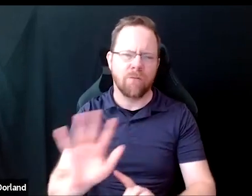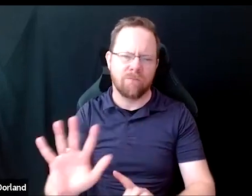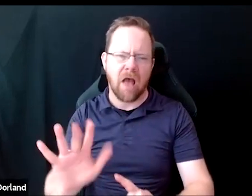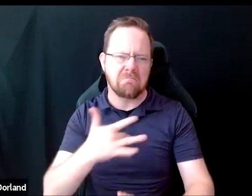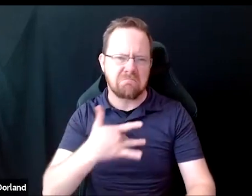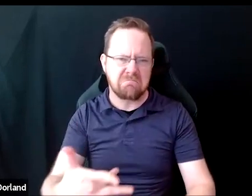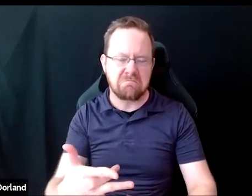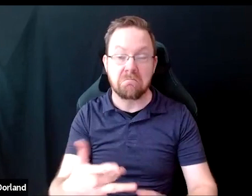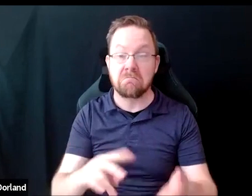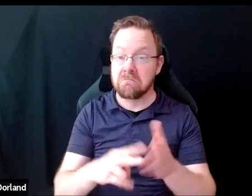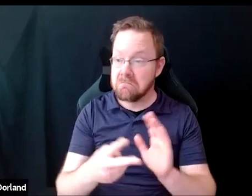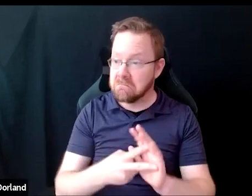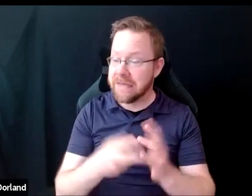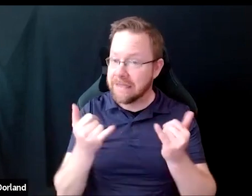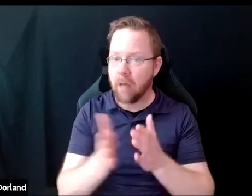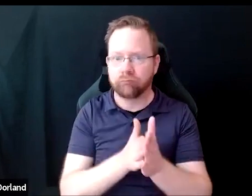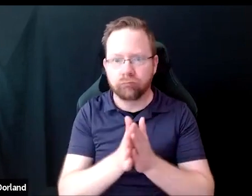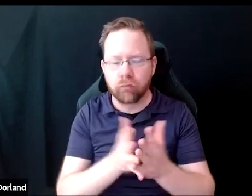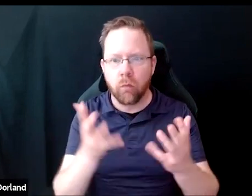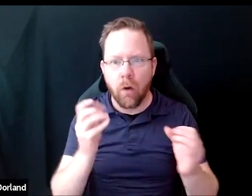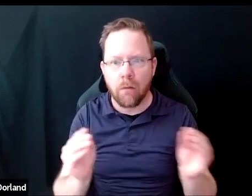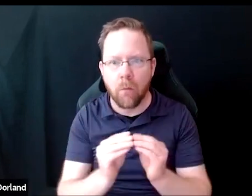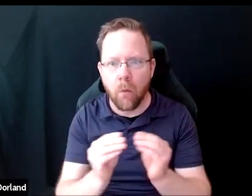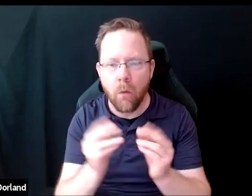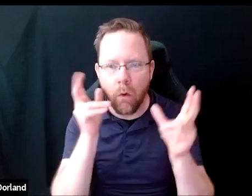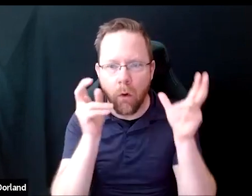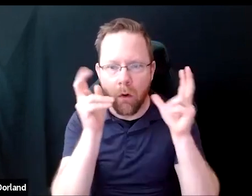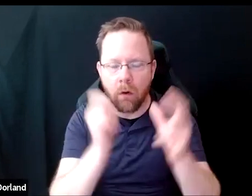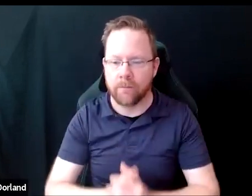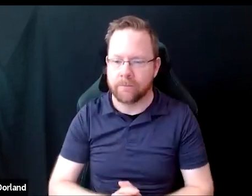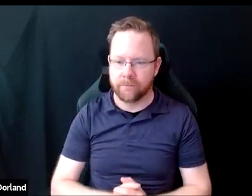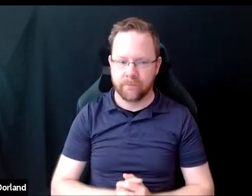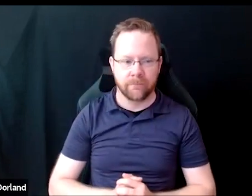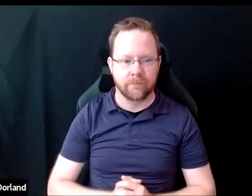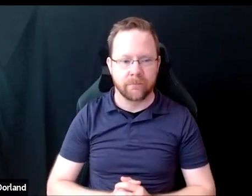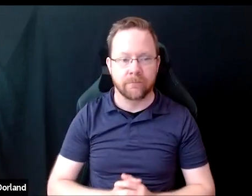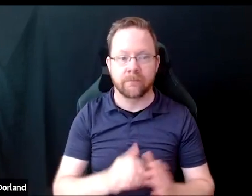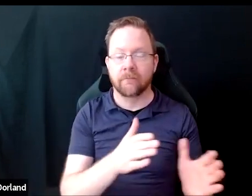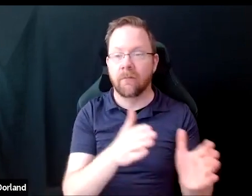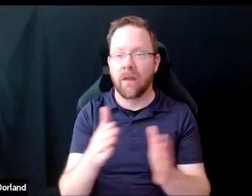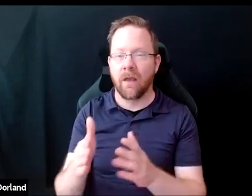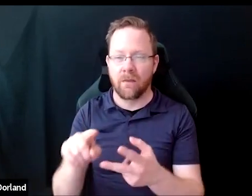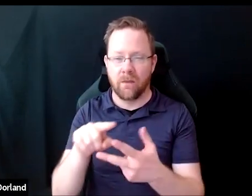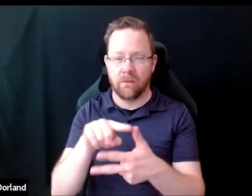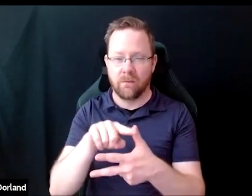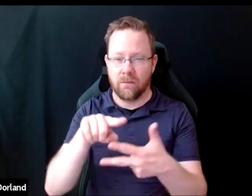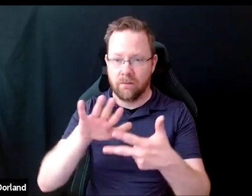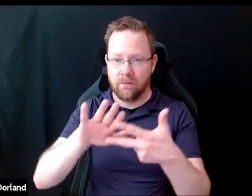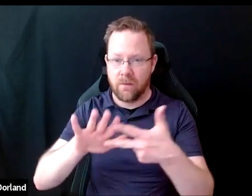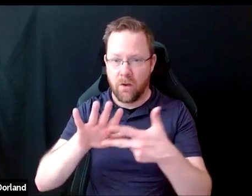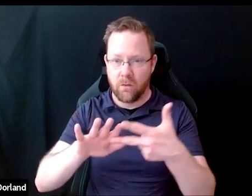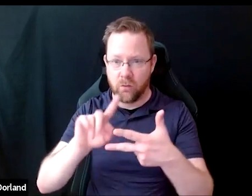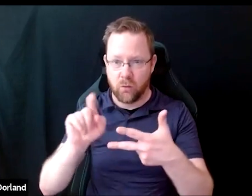5s, indicating that they are motivated to listen more. When we look at these other 2 prompts,